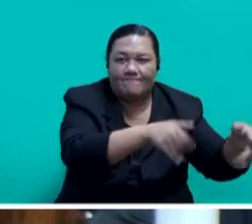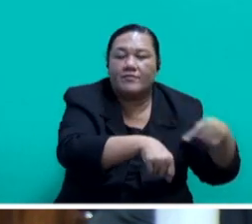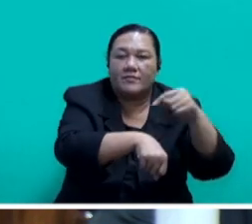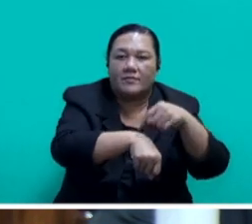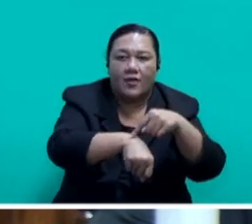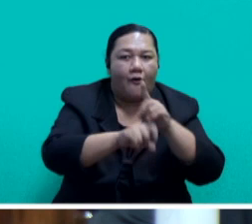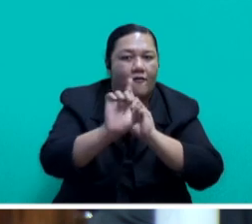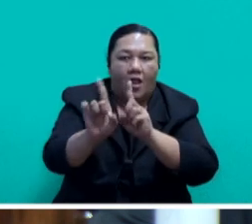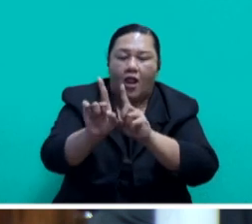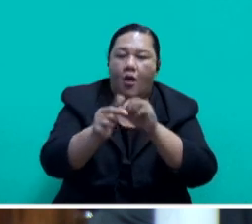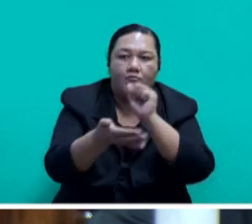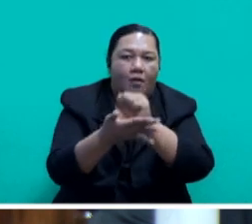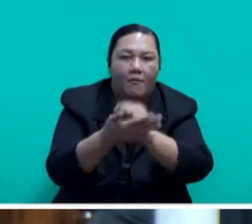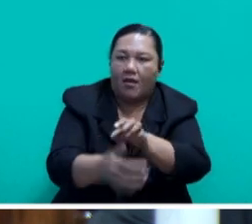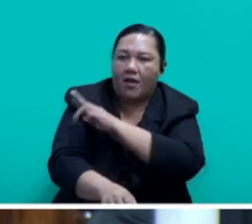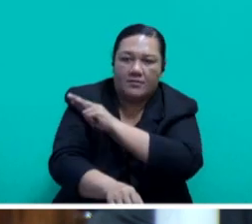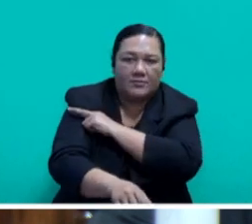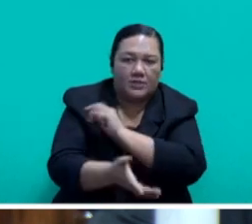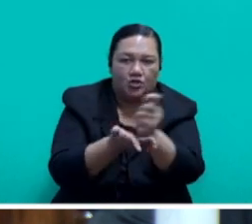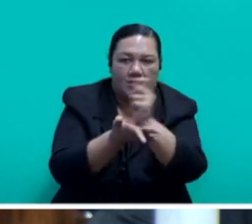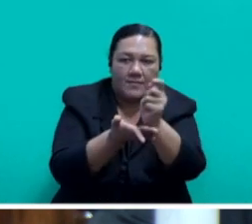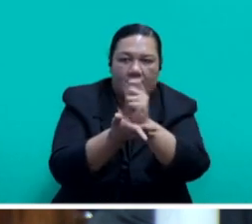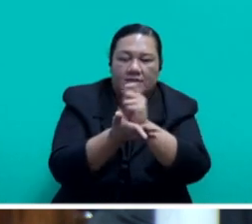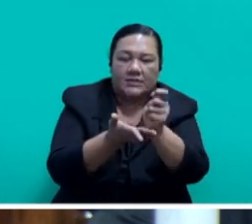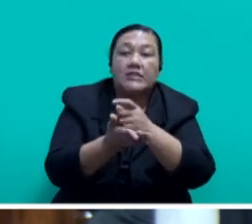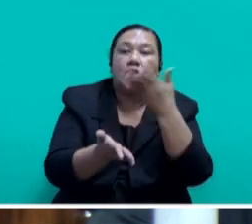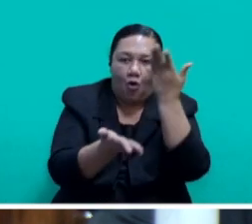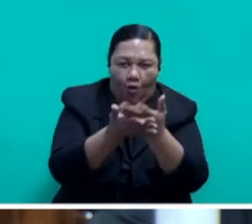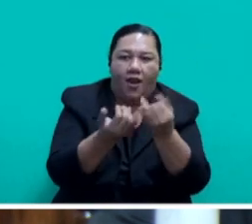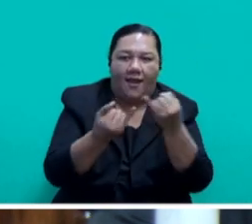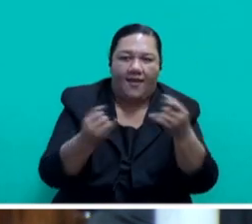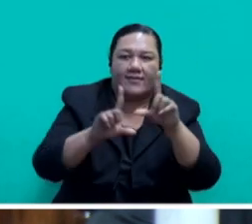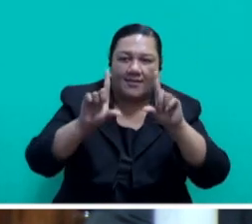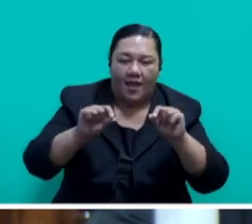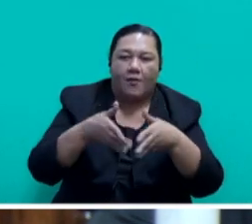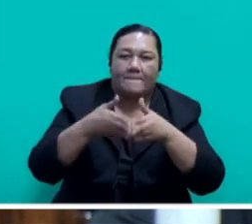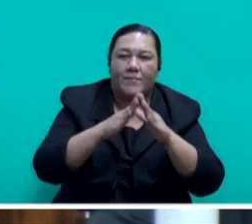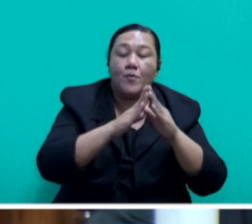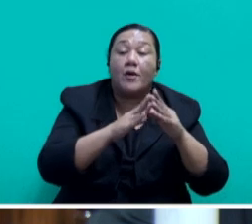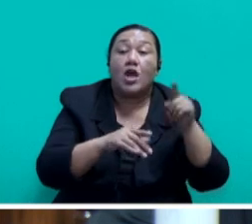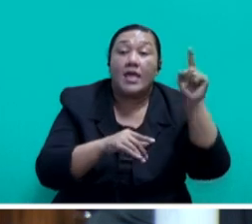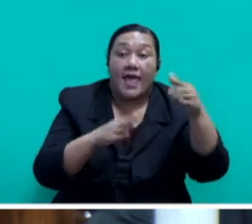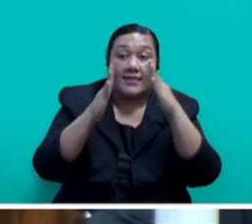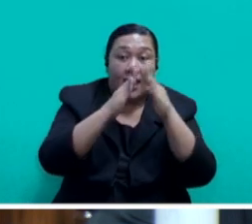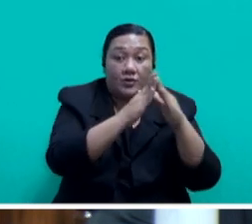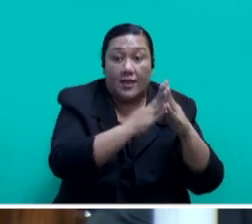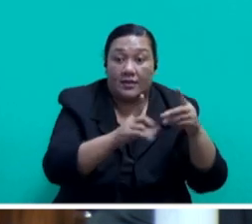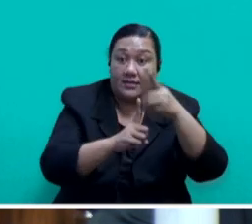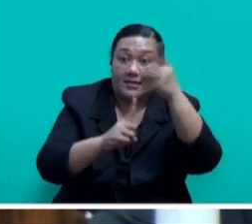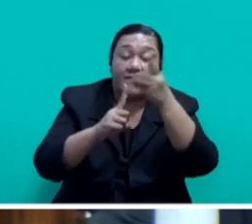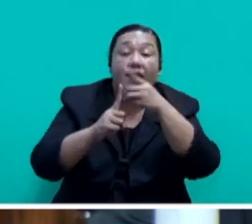stakeholder accountability. Mr. Speaker, sir, the development of new towns is a key focus of our